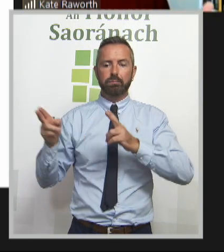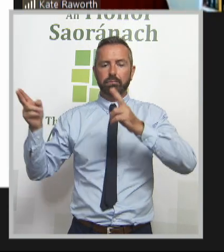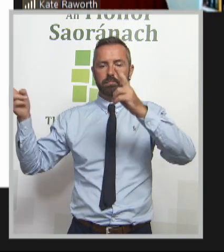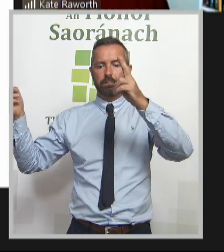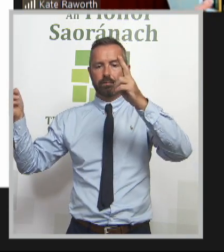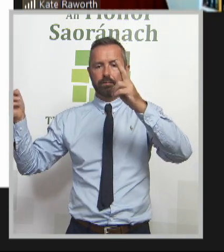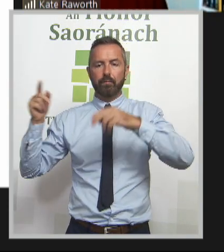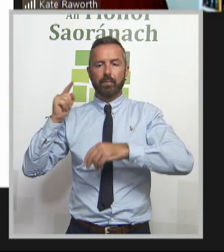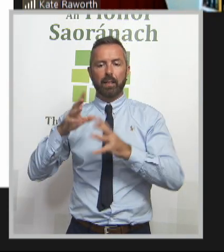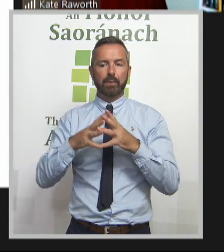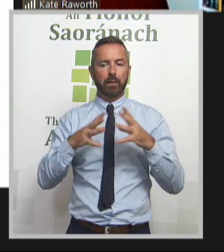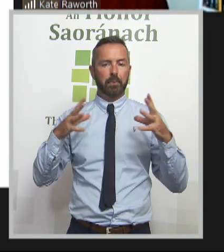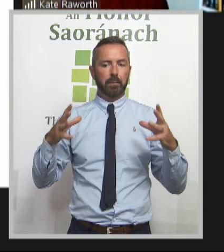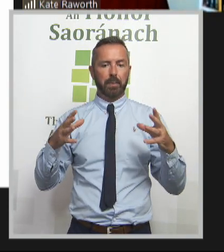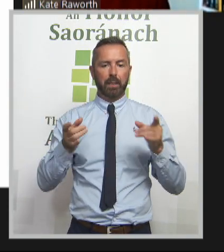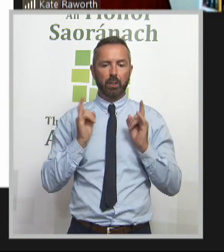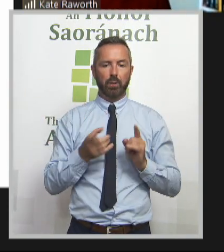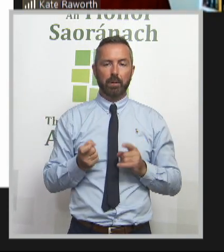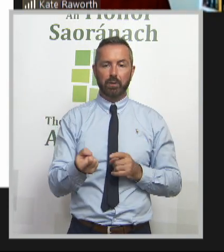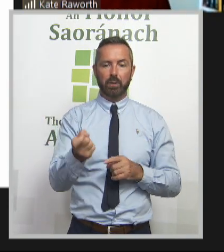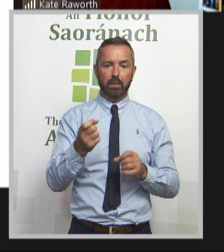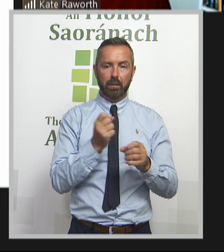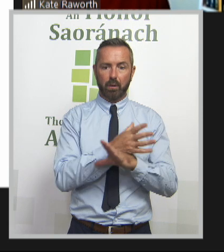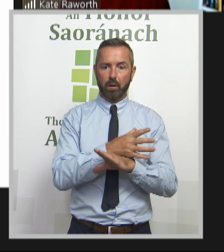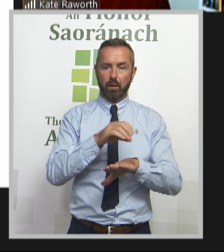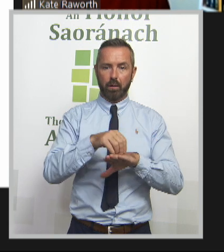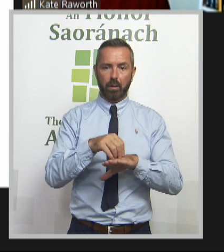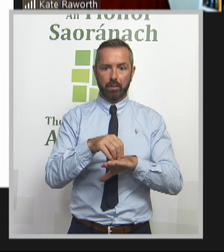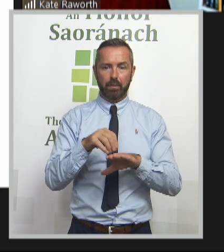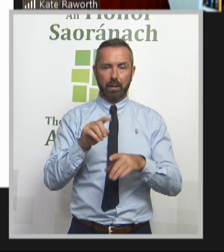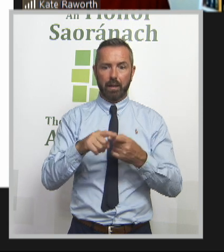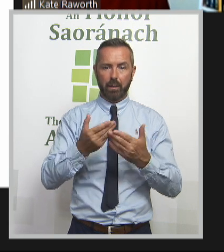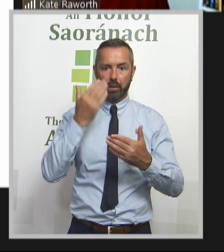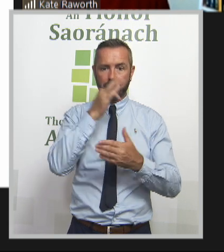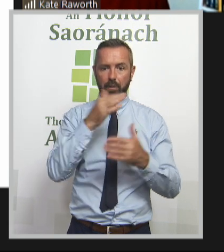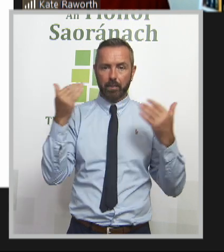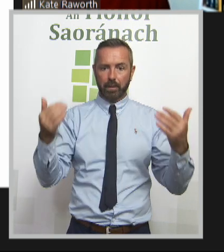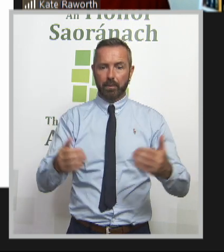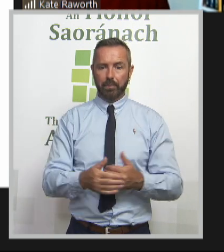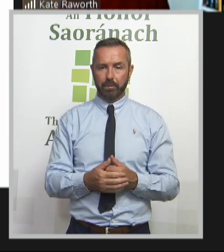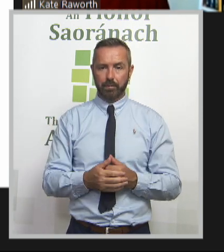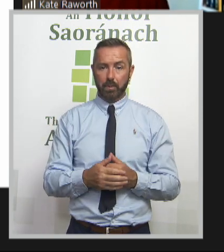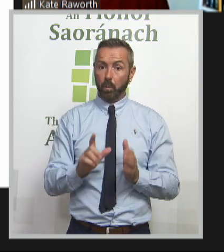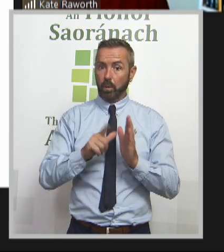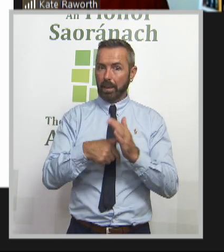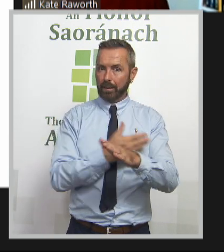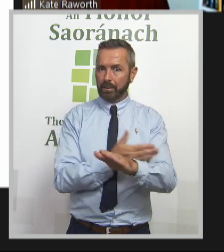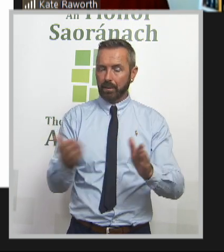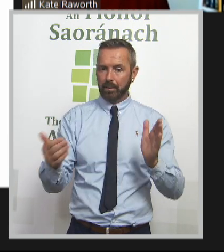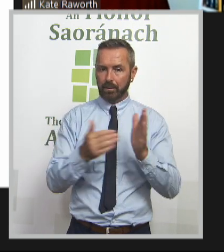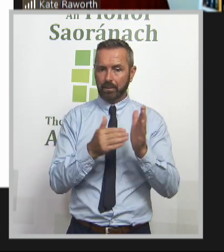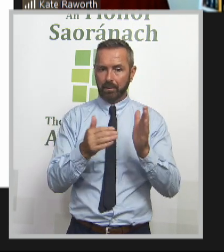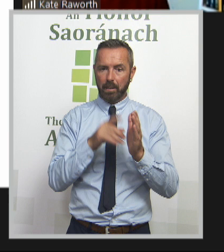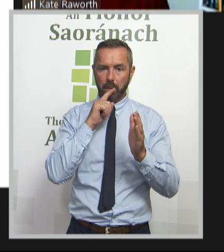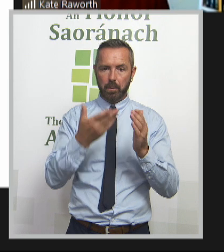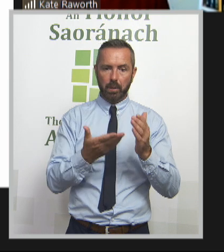And that's a massive human journey that we're all learning how to do. We're late in the day to do this, and we